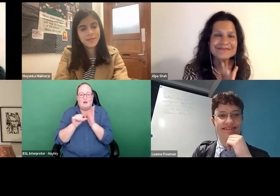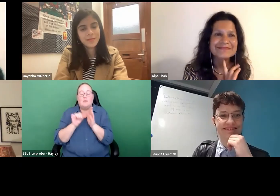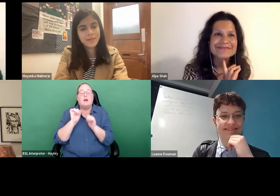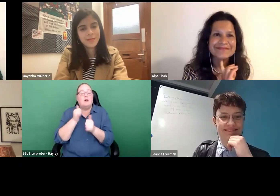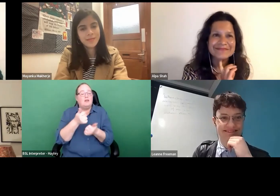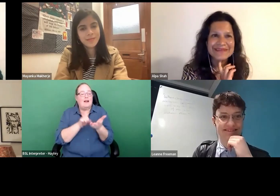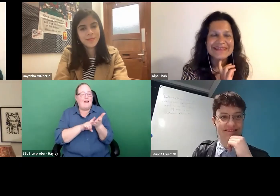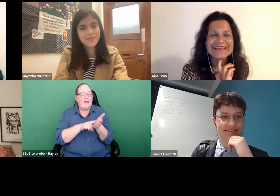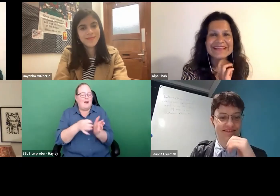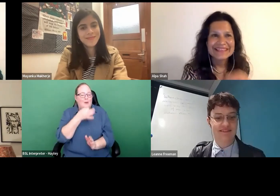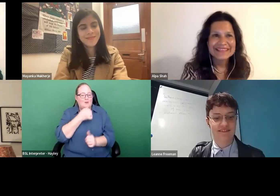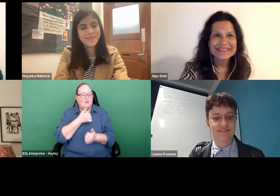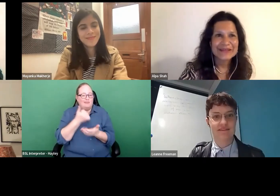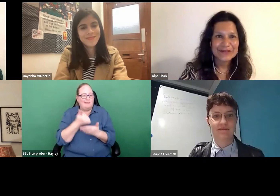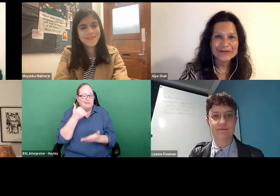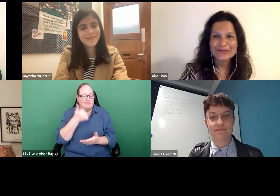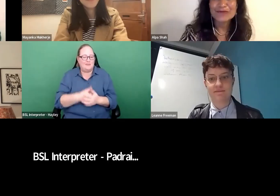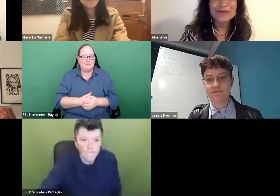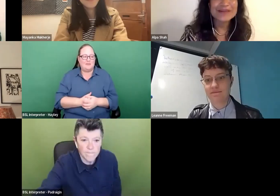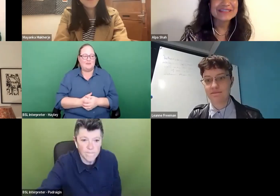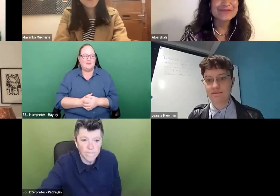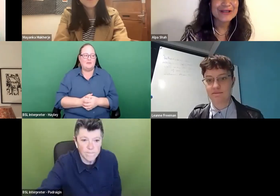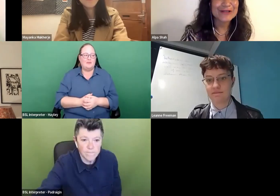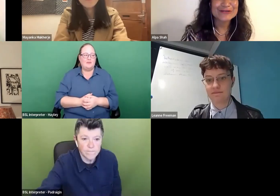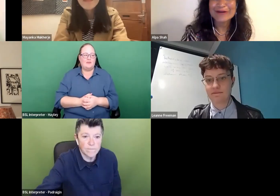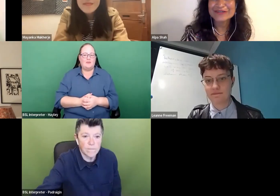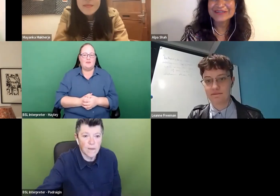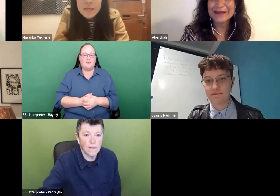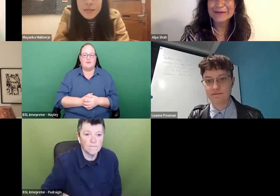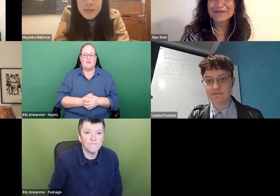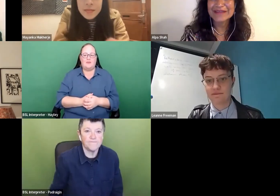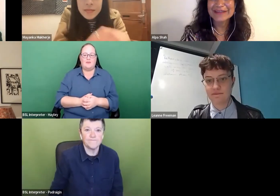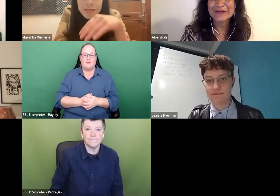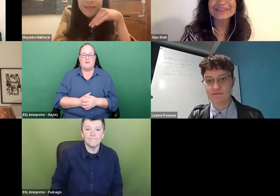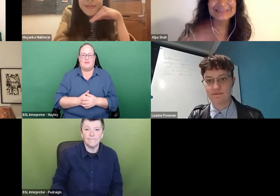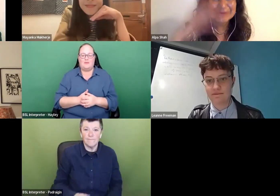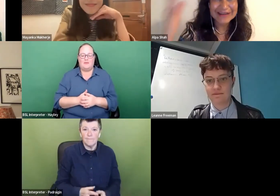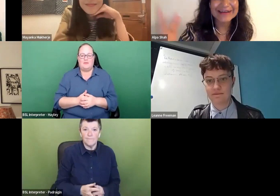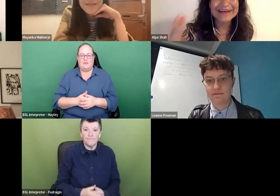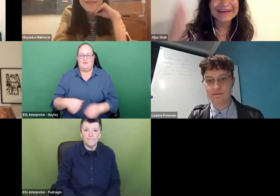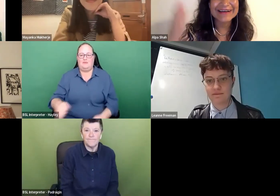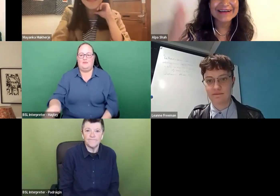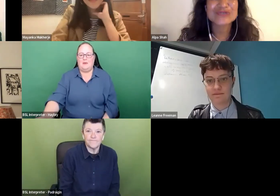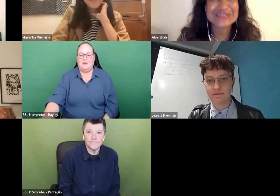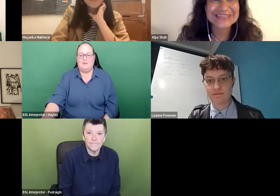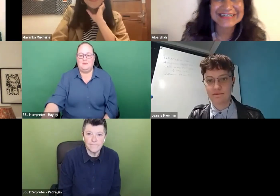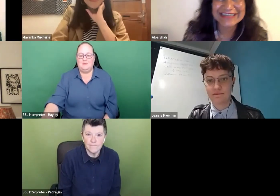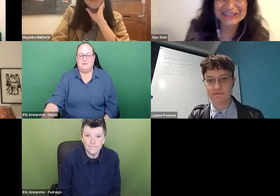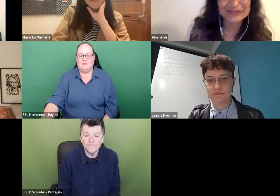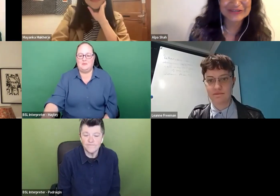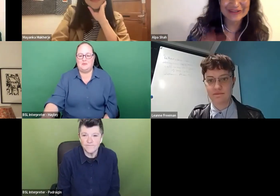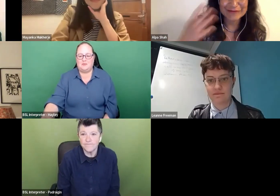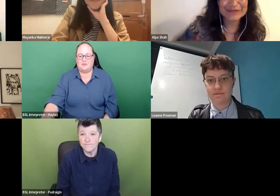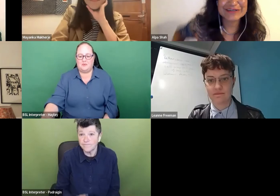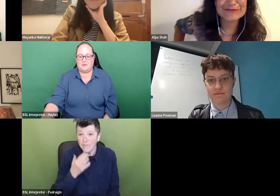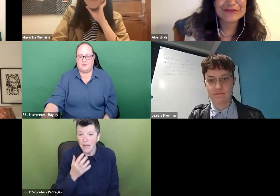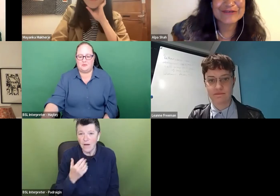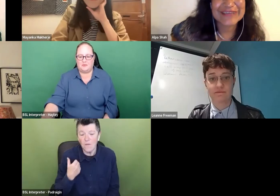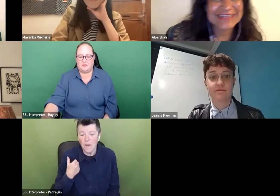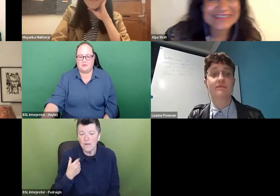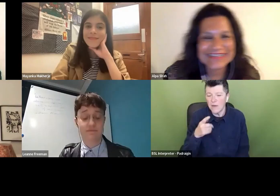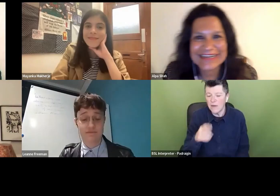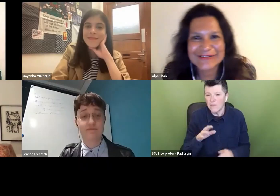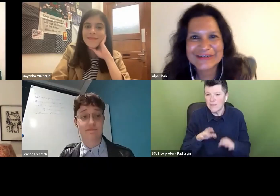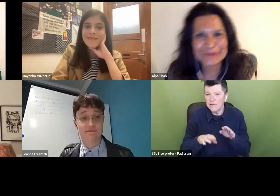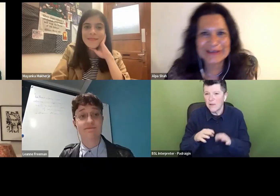you. Thank you. It reminds me a lot about, you know, the similar issues in international development where